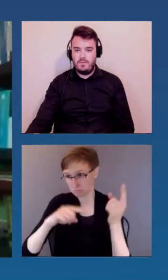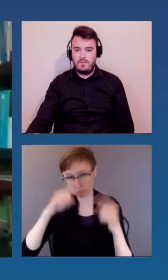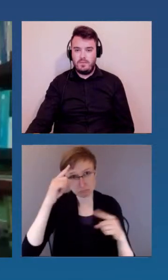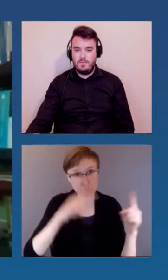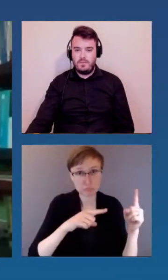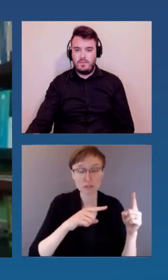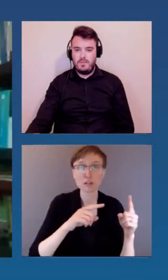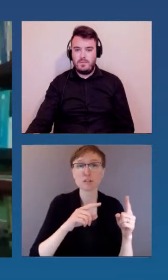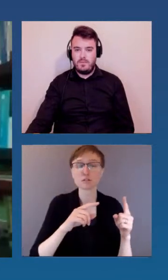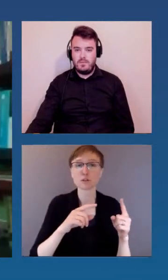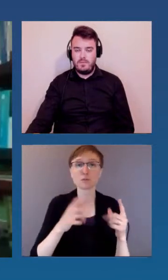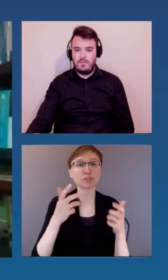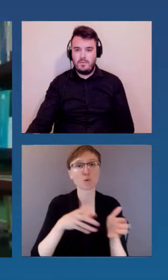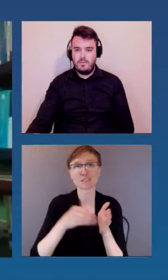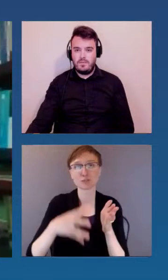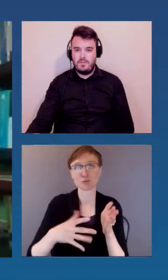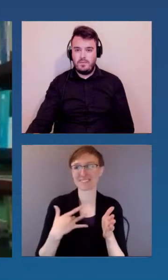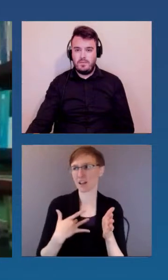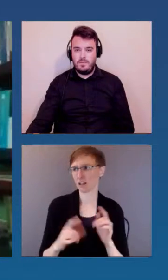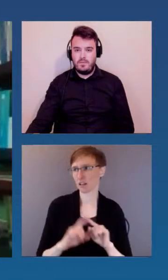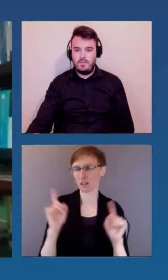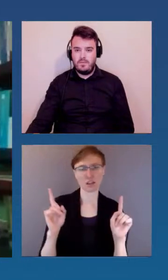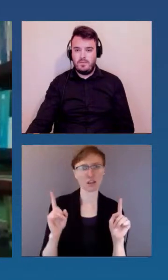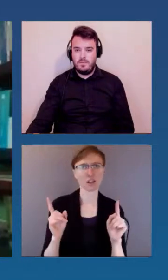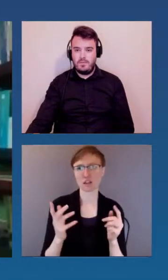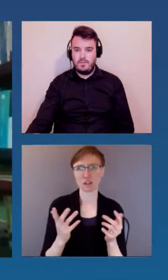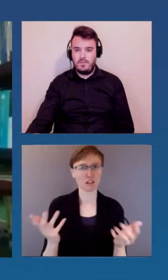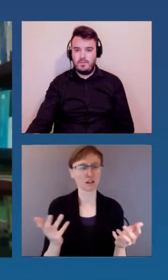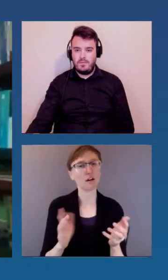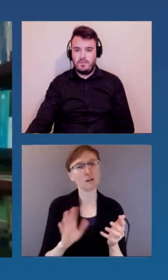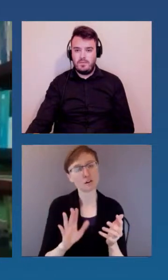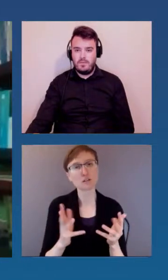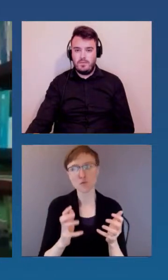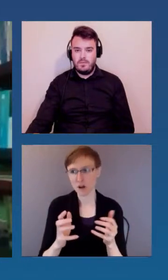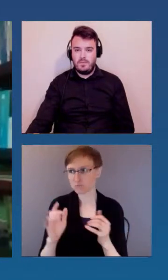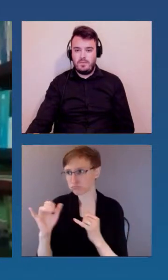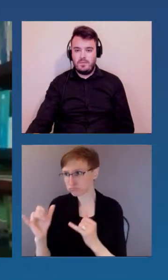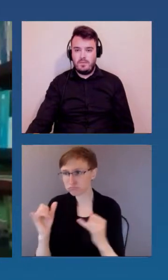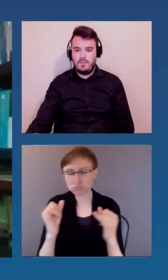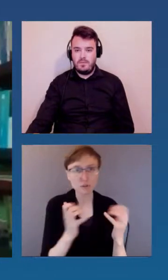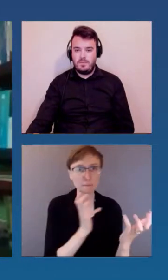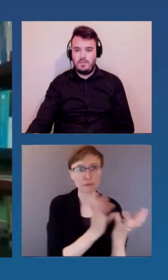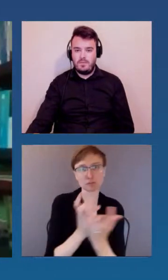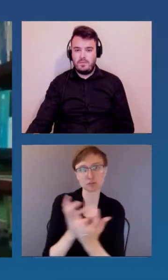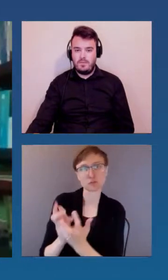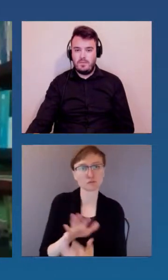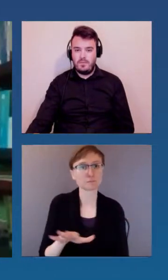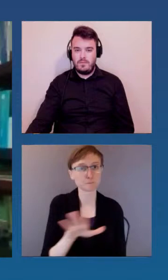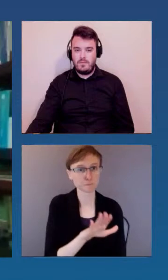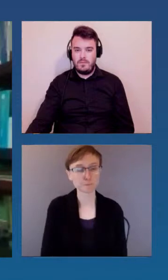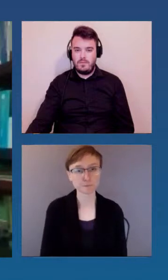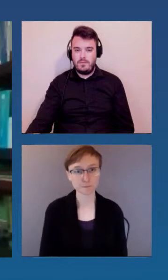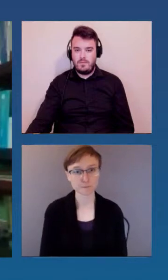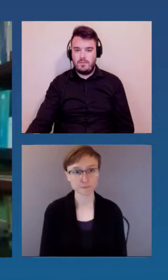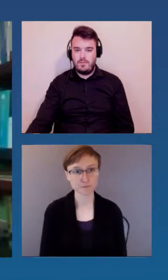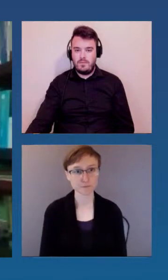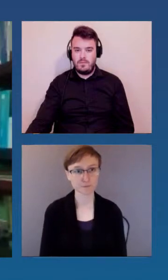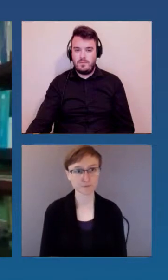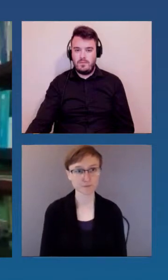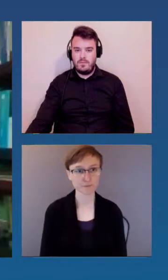I will not repeat what Claude has said, but I will say that this is a feature that was we worked well together, and